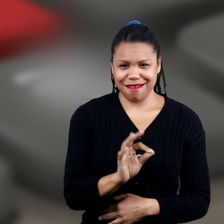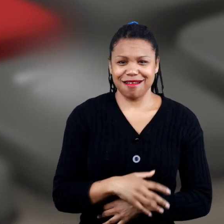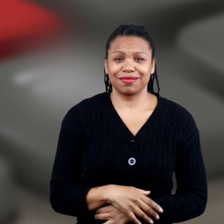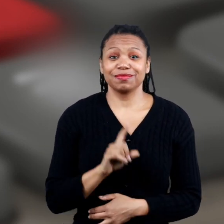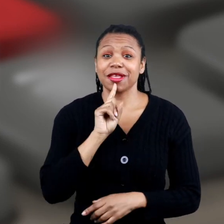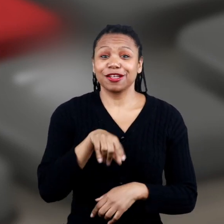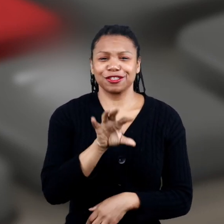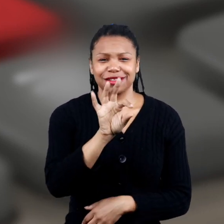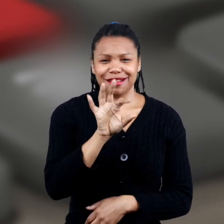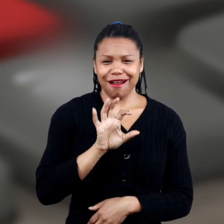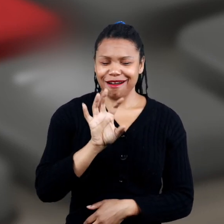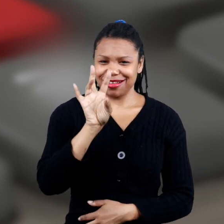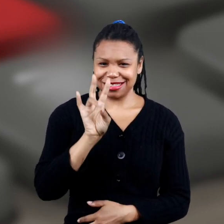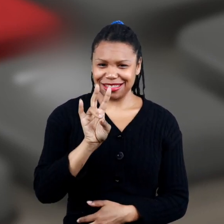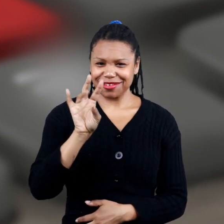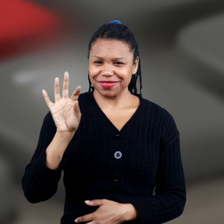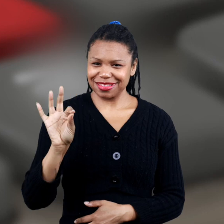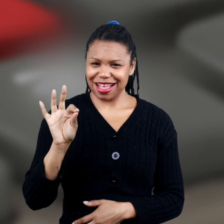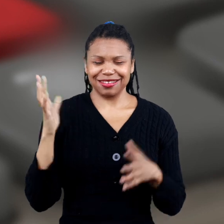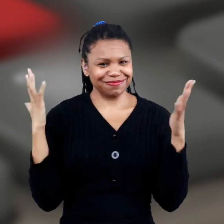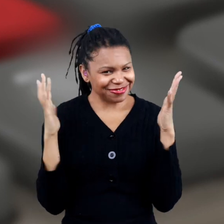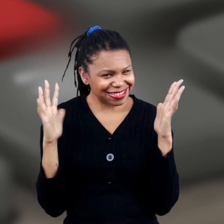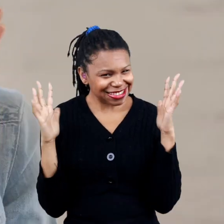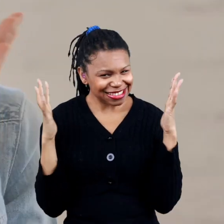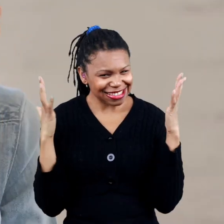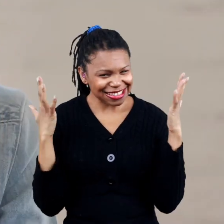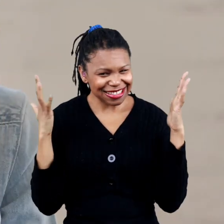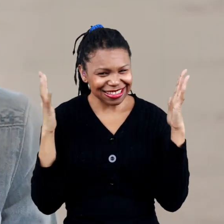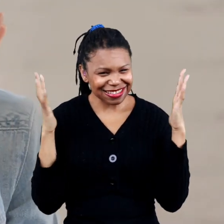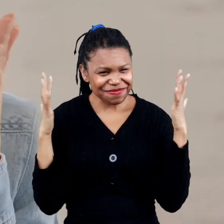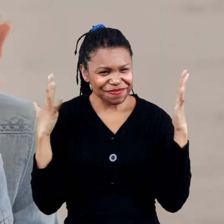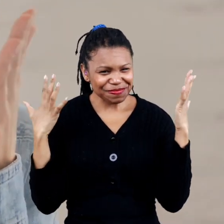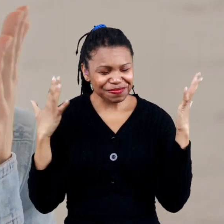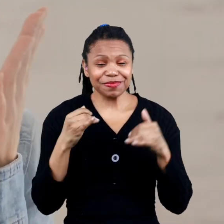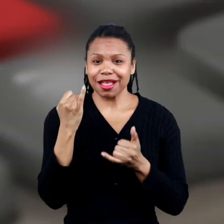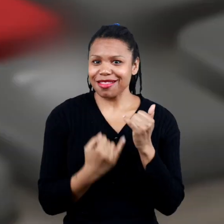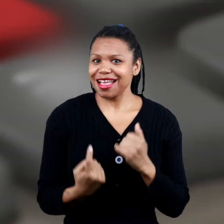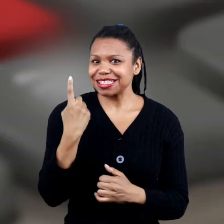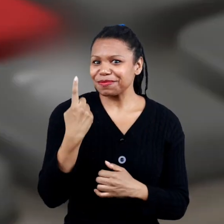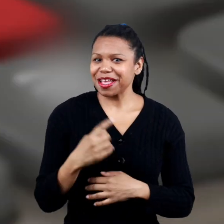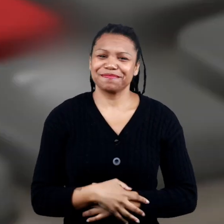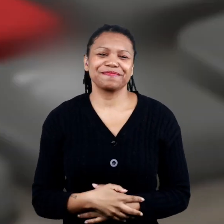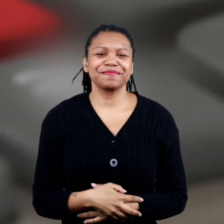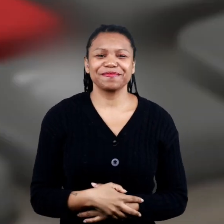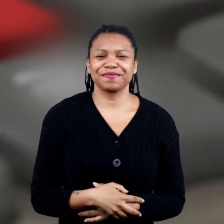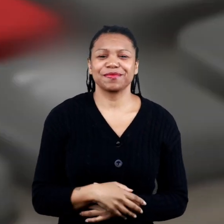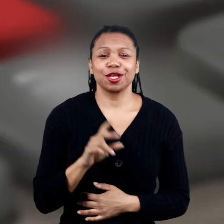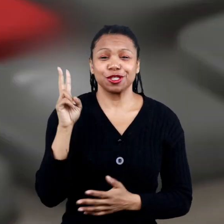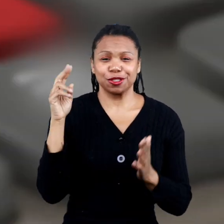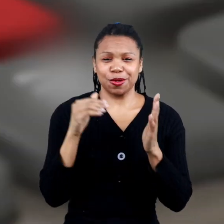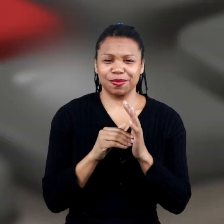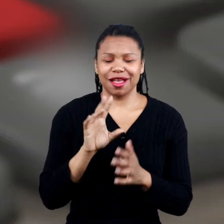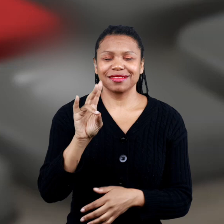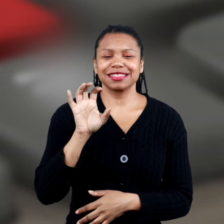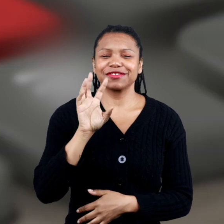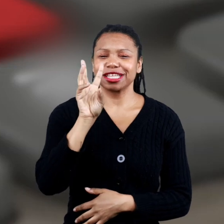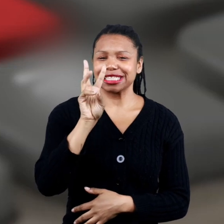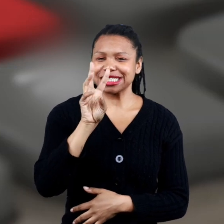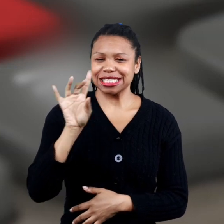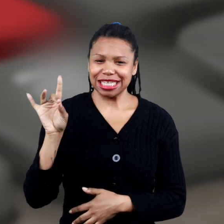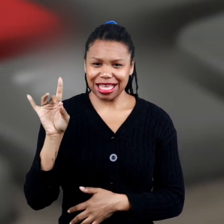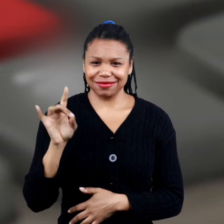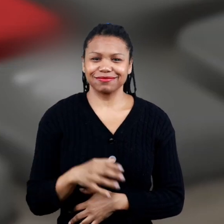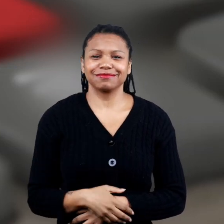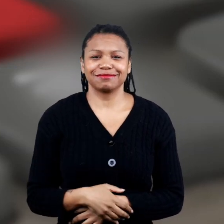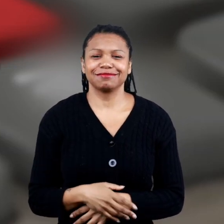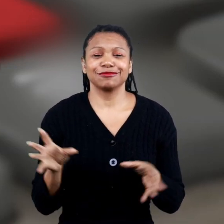you nine. Nine hundred seventy-nine. Well done! Okay, last one. Two thousand